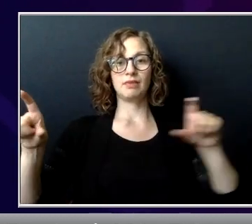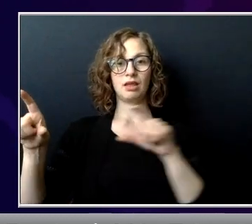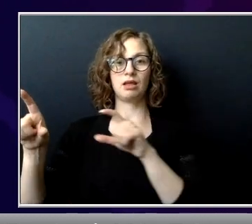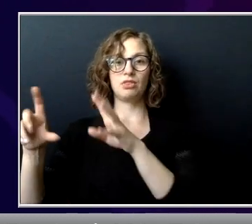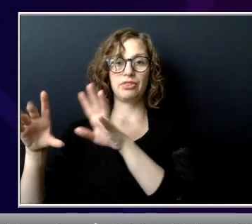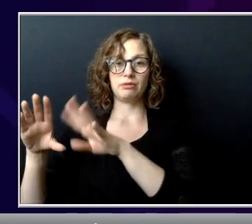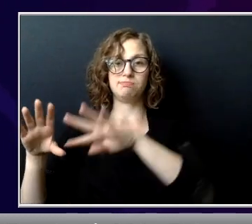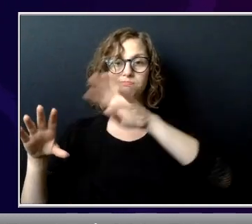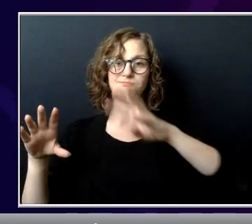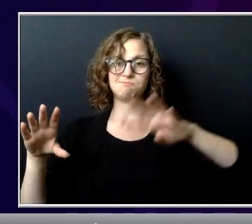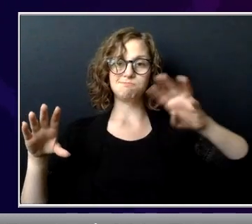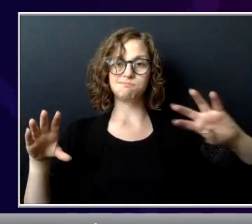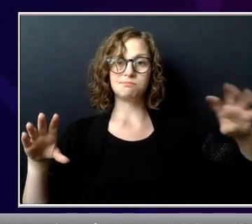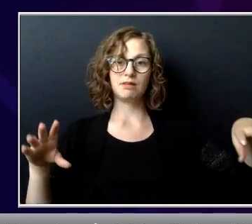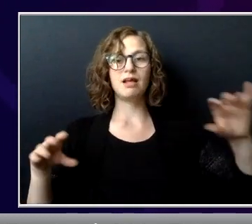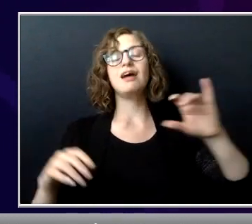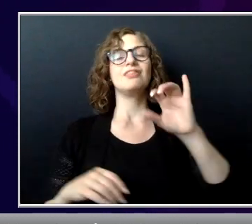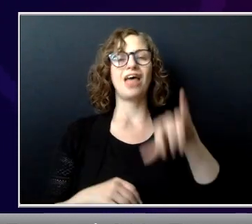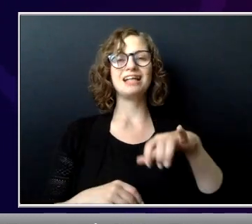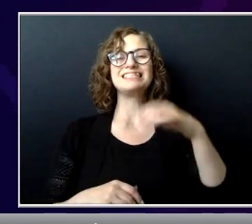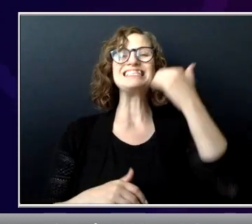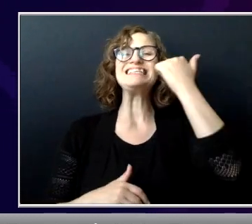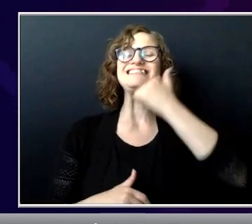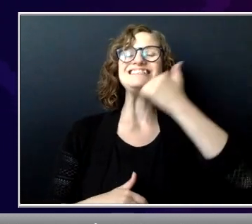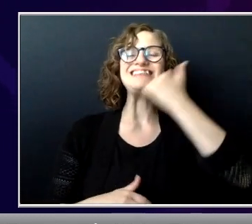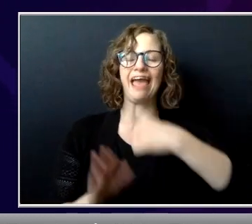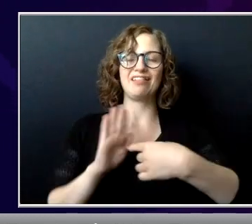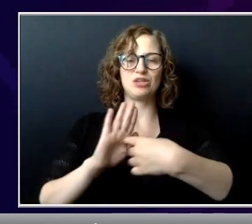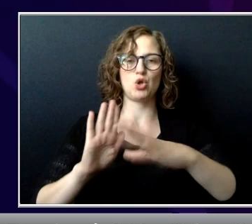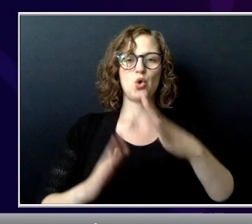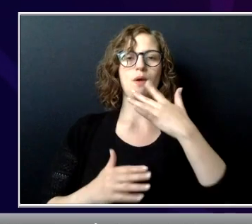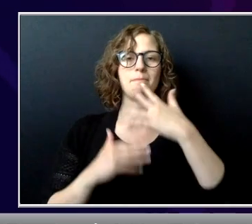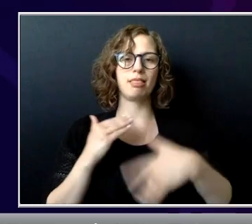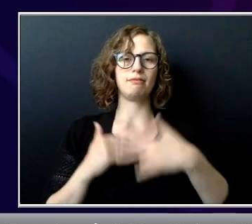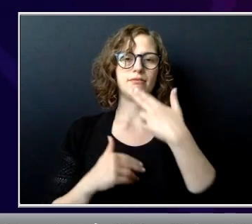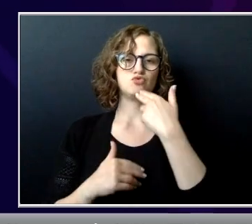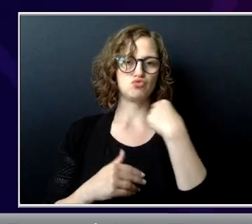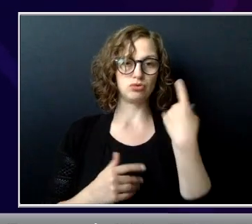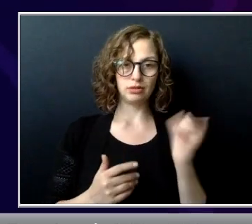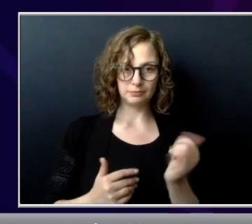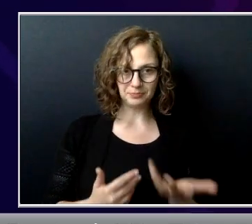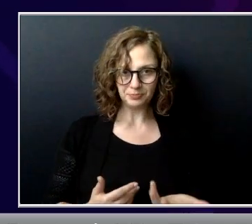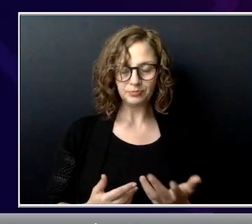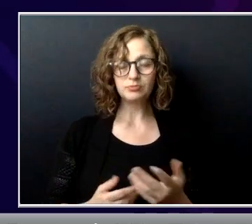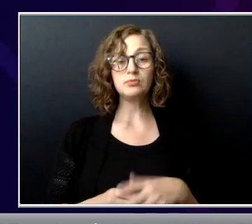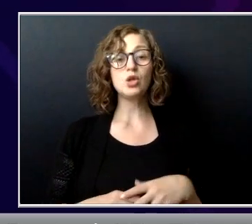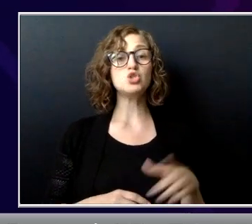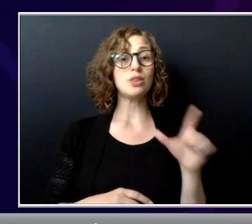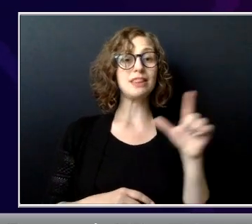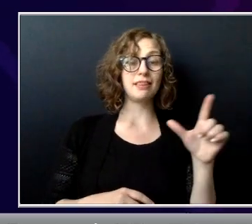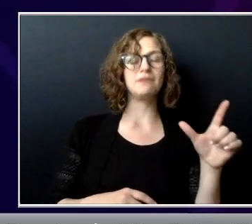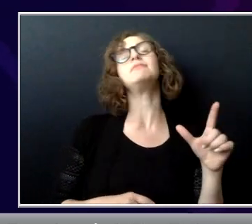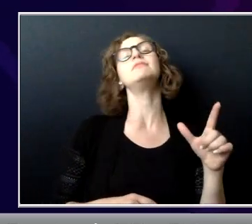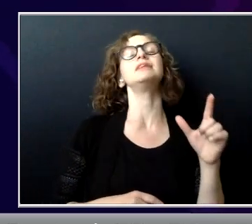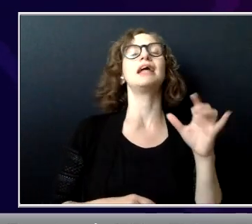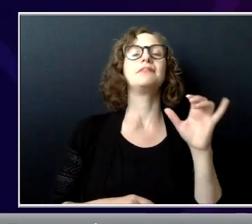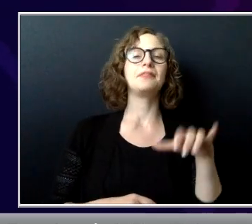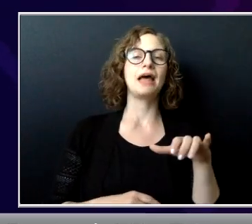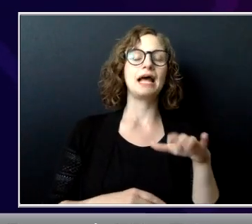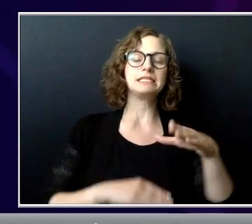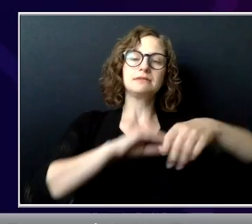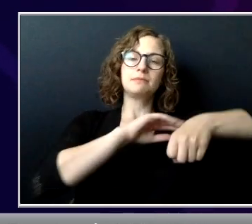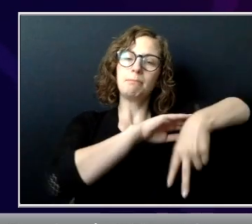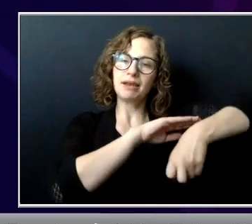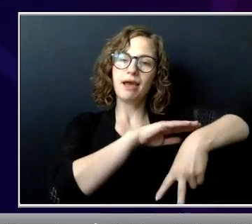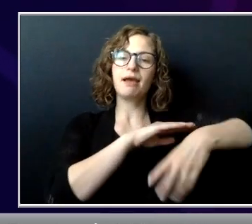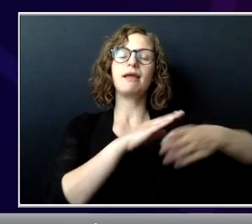of what your blood sugars are doing. So at the far left you have midnight, and then right in the middle is noon, and then all the way to the